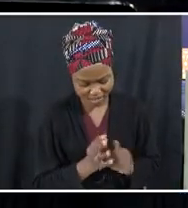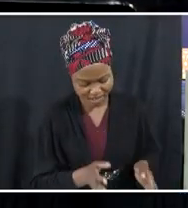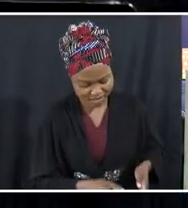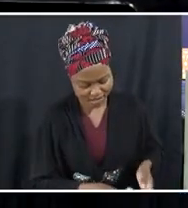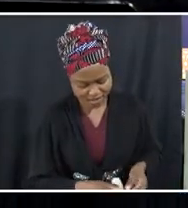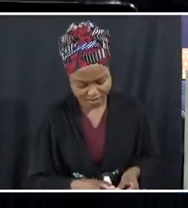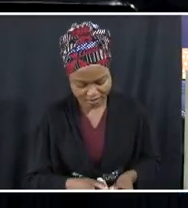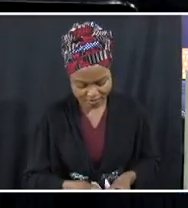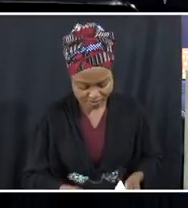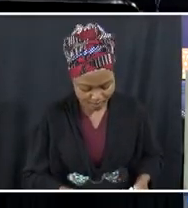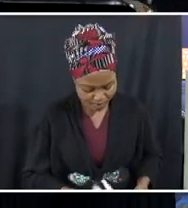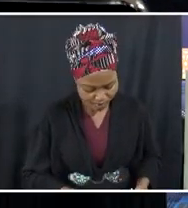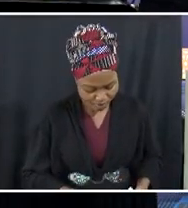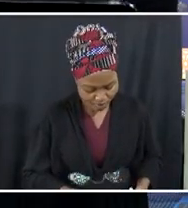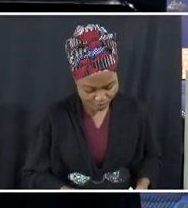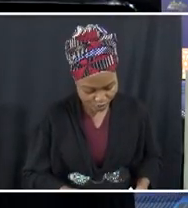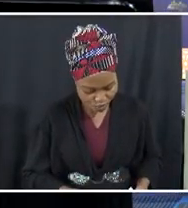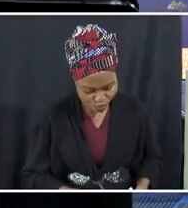213.